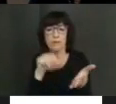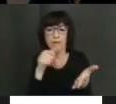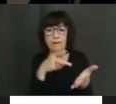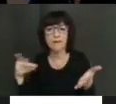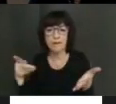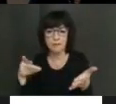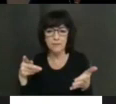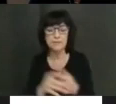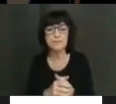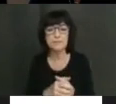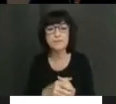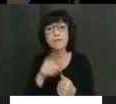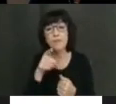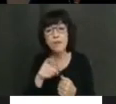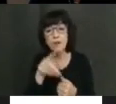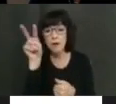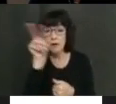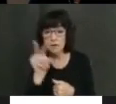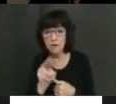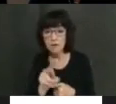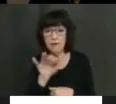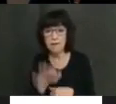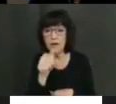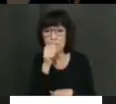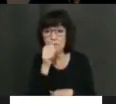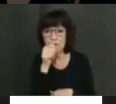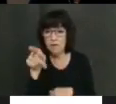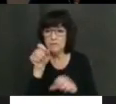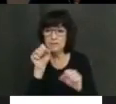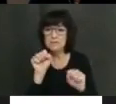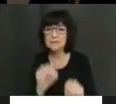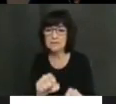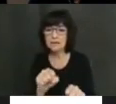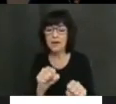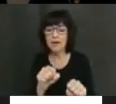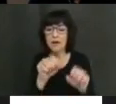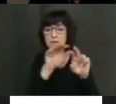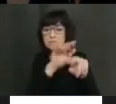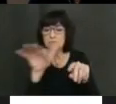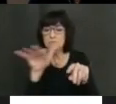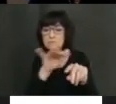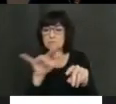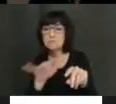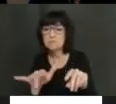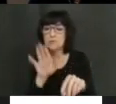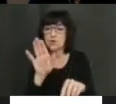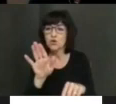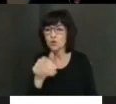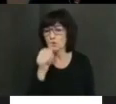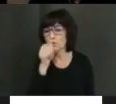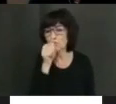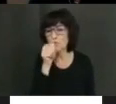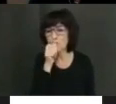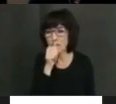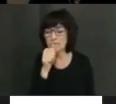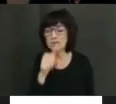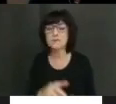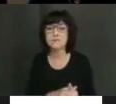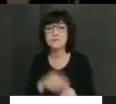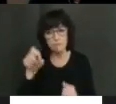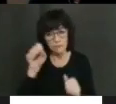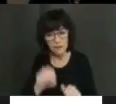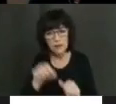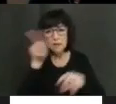privacy policy and have the option to submit anonymous app usage statistics. You can review the data and privacy policy anytime